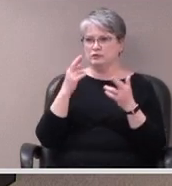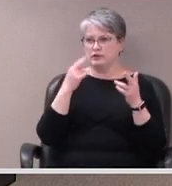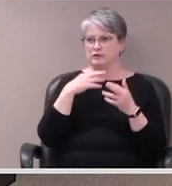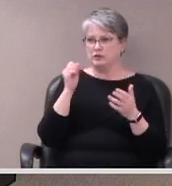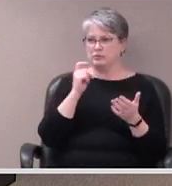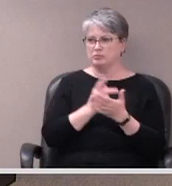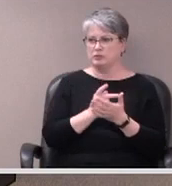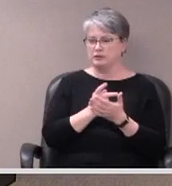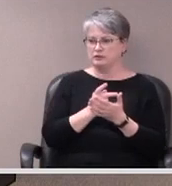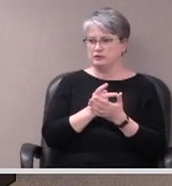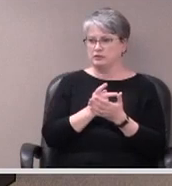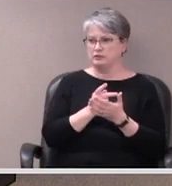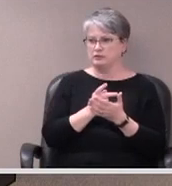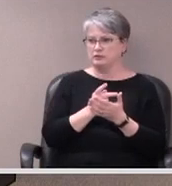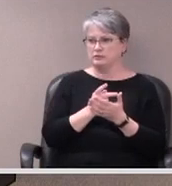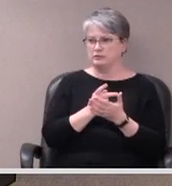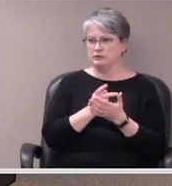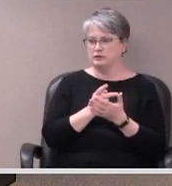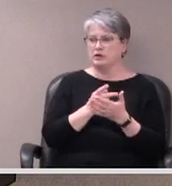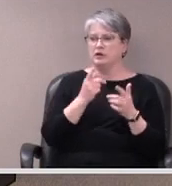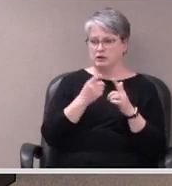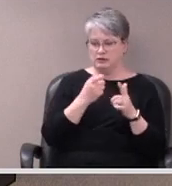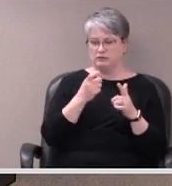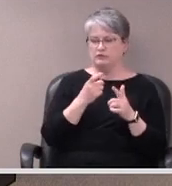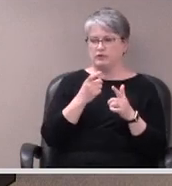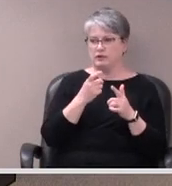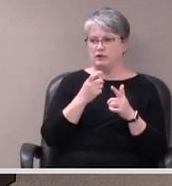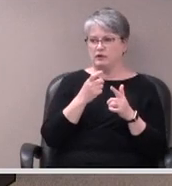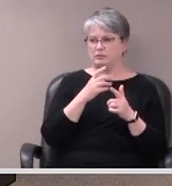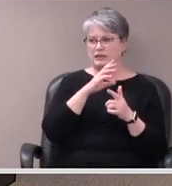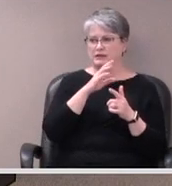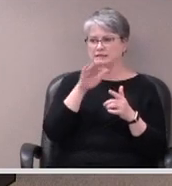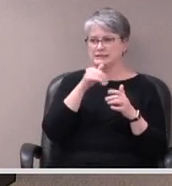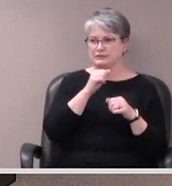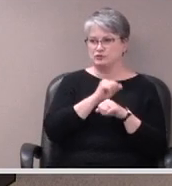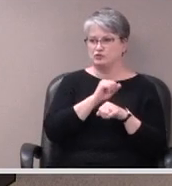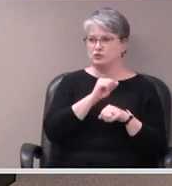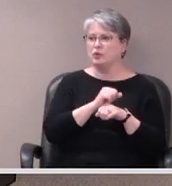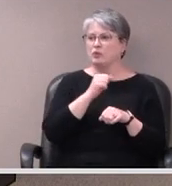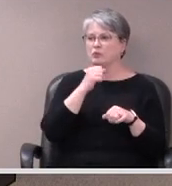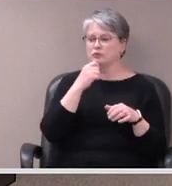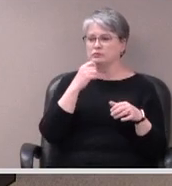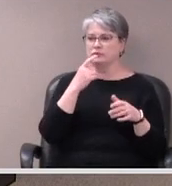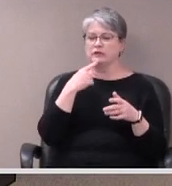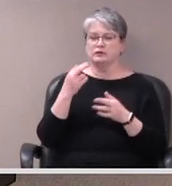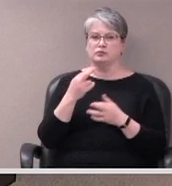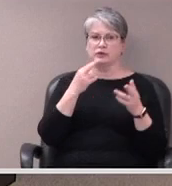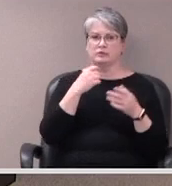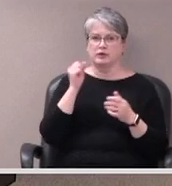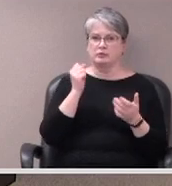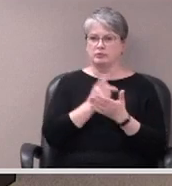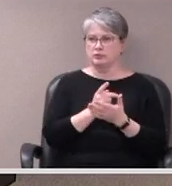approval of the memorandum from Centerstone, and the next one is recommendation for approval of the agreement